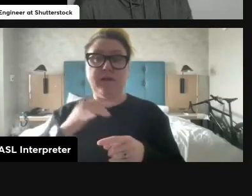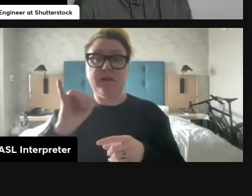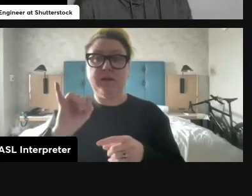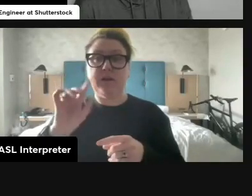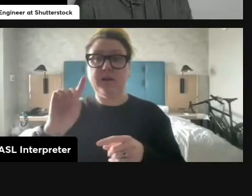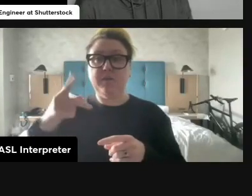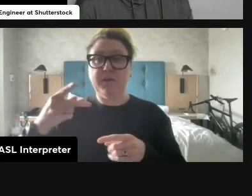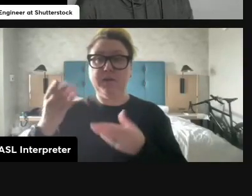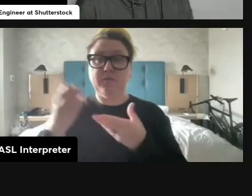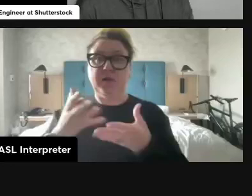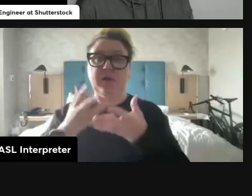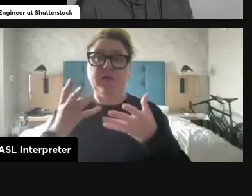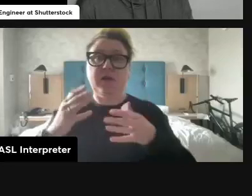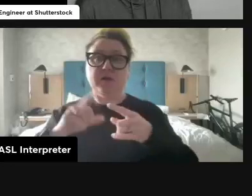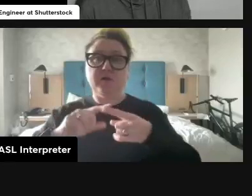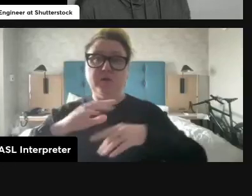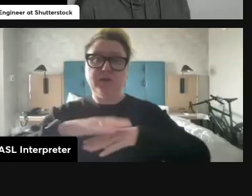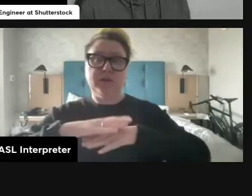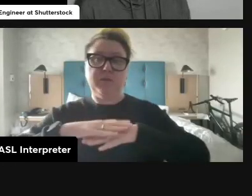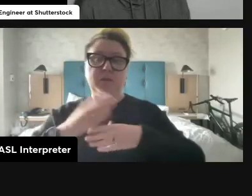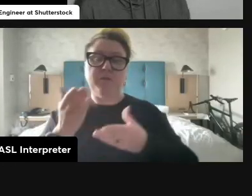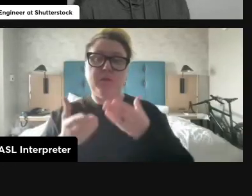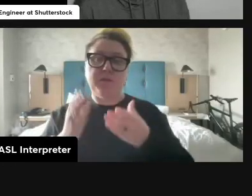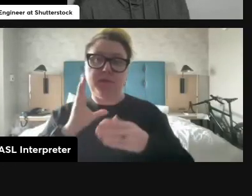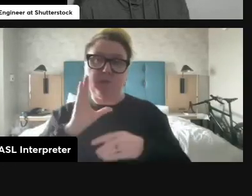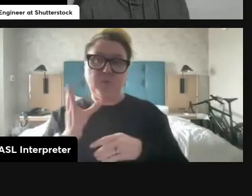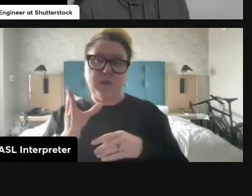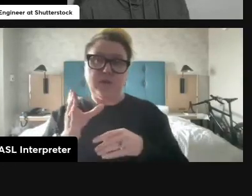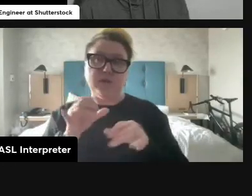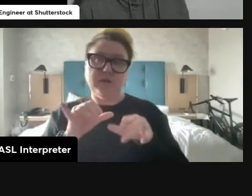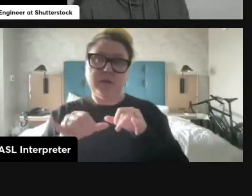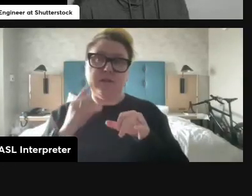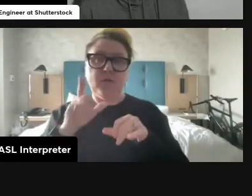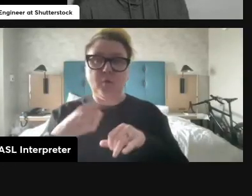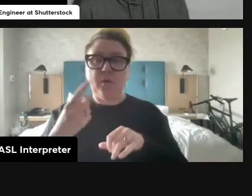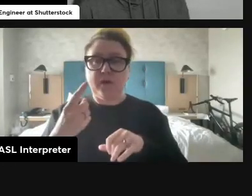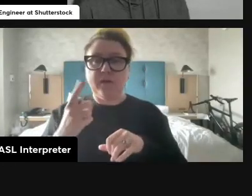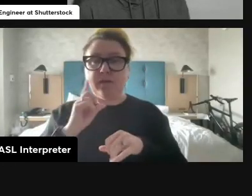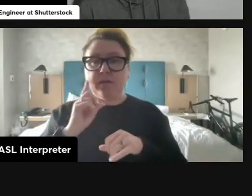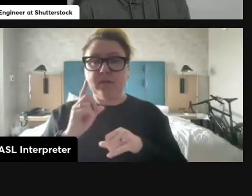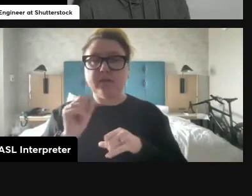table, and probably will stick around for a while.